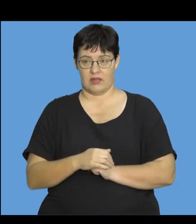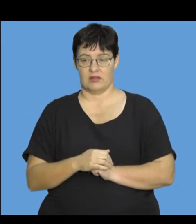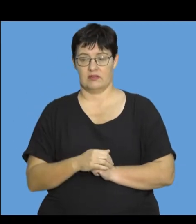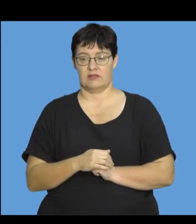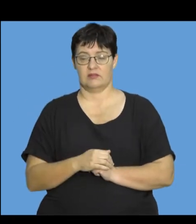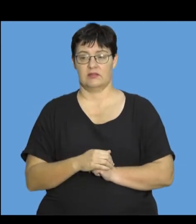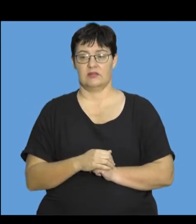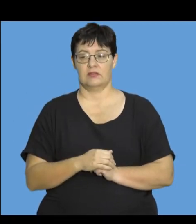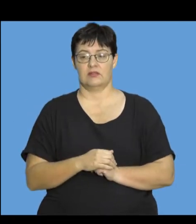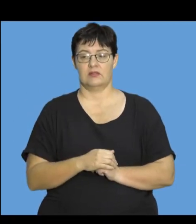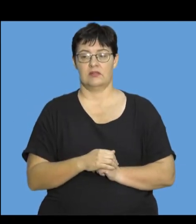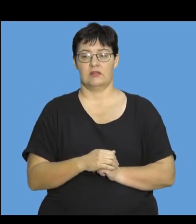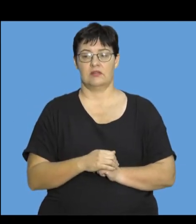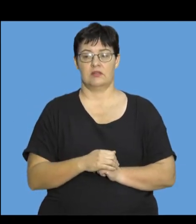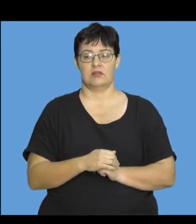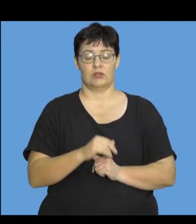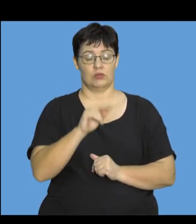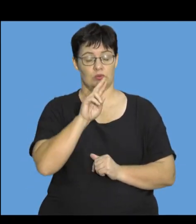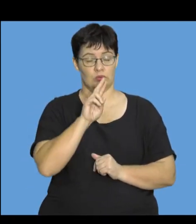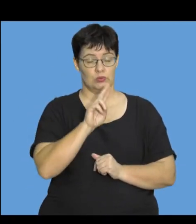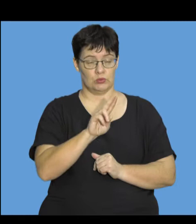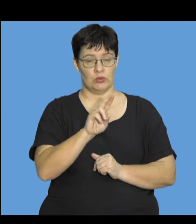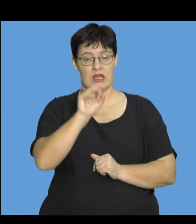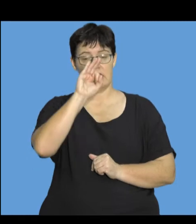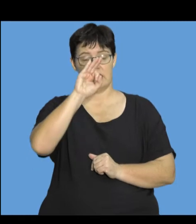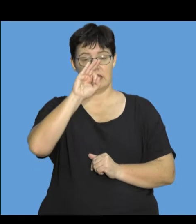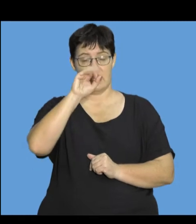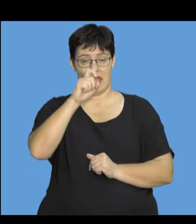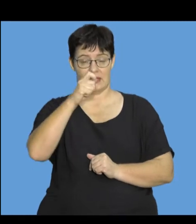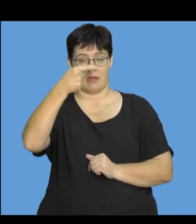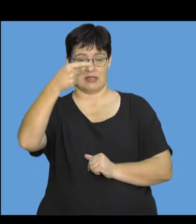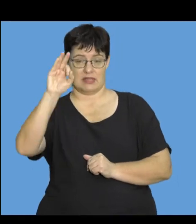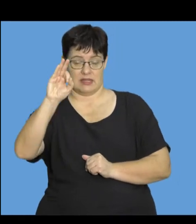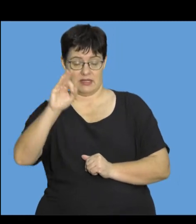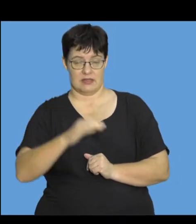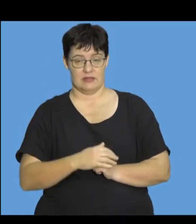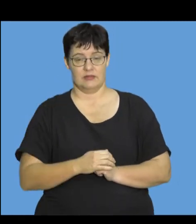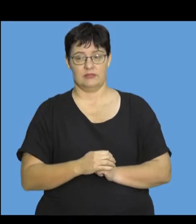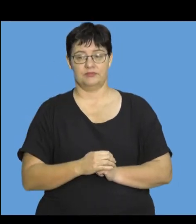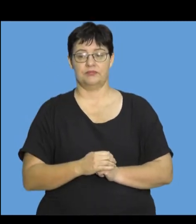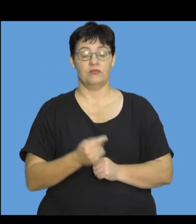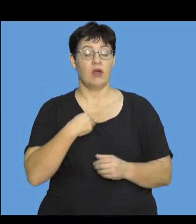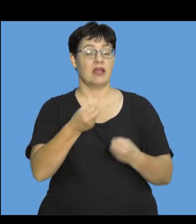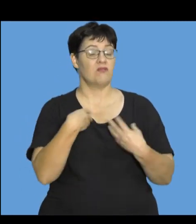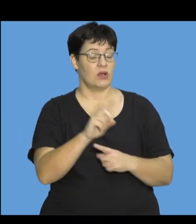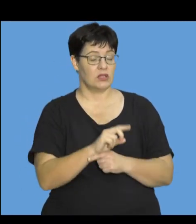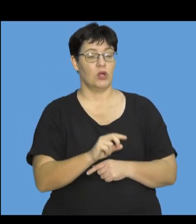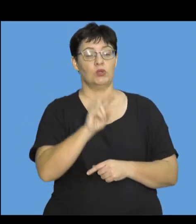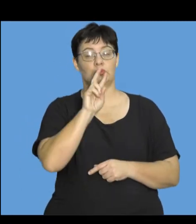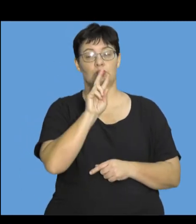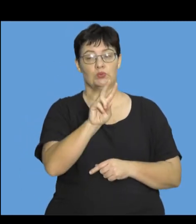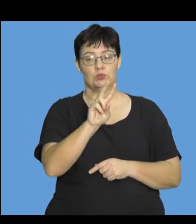rewrite my denominator as is, which is 3x minus 3. And this will give me 2 to